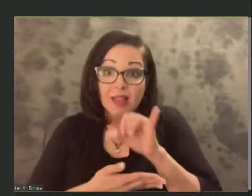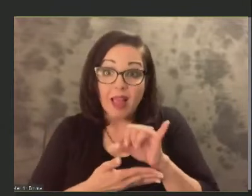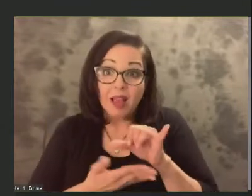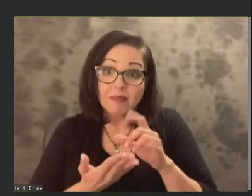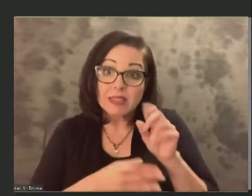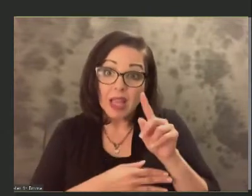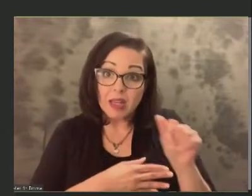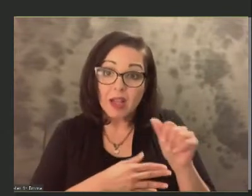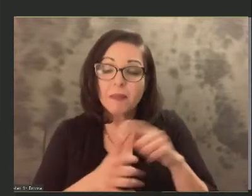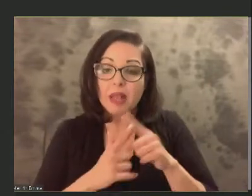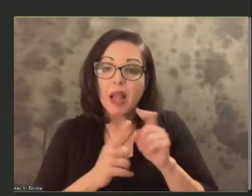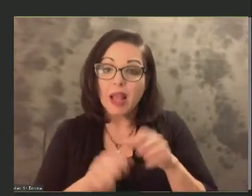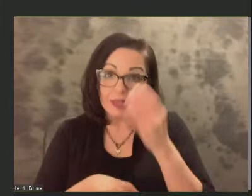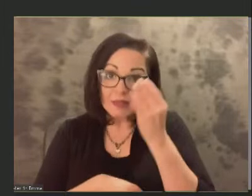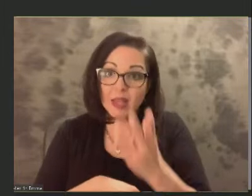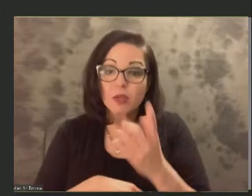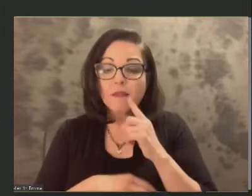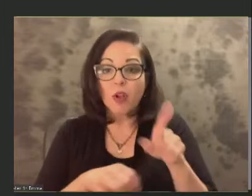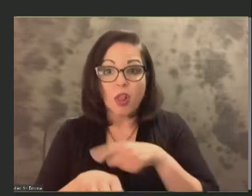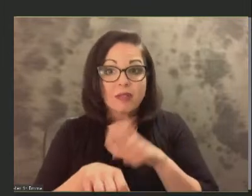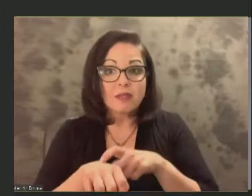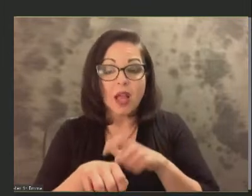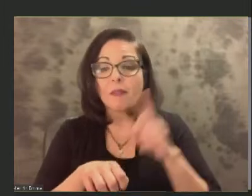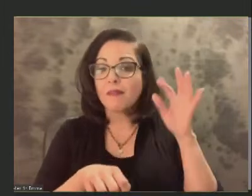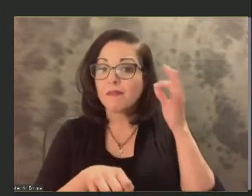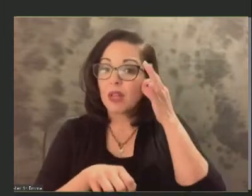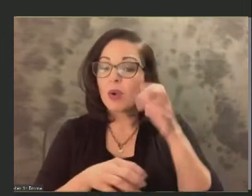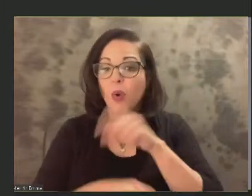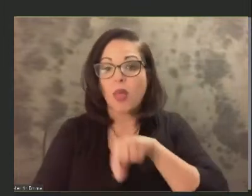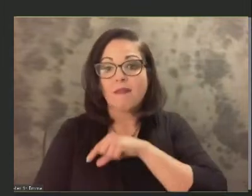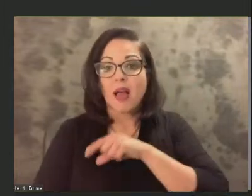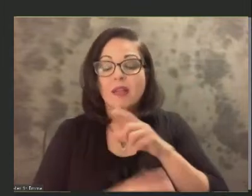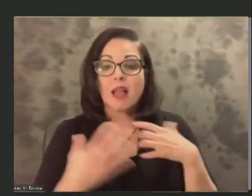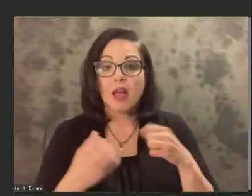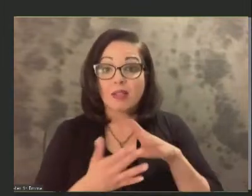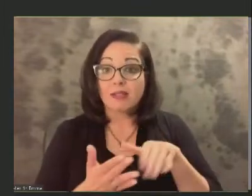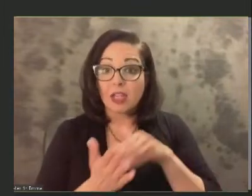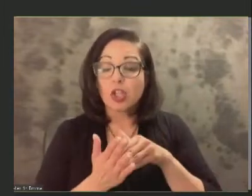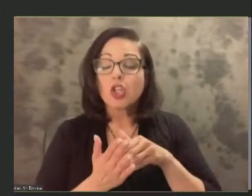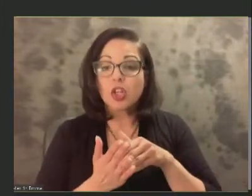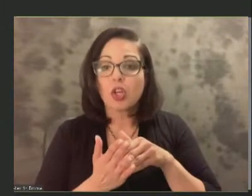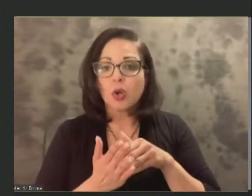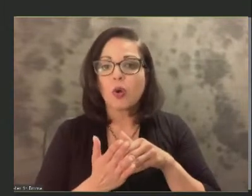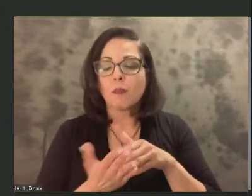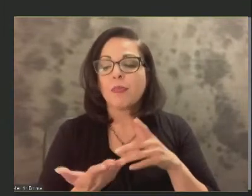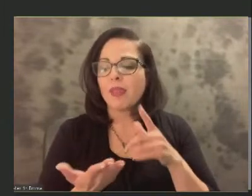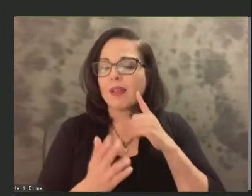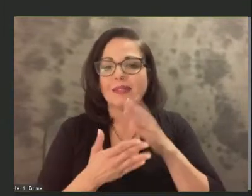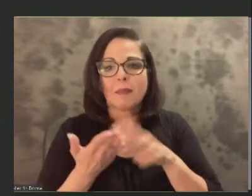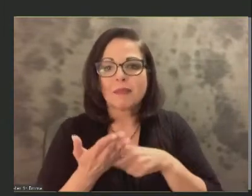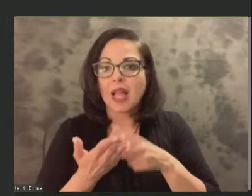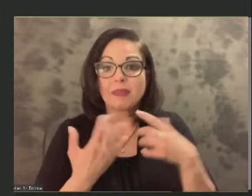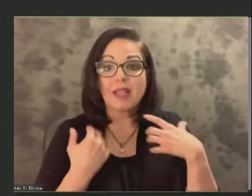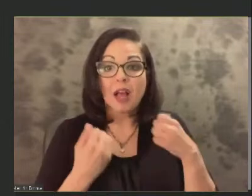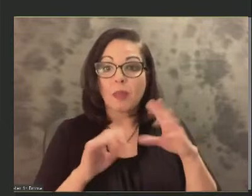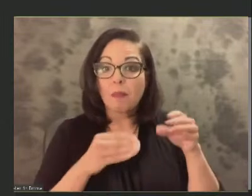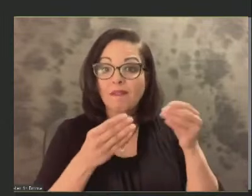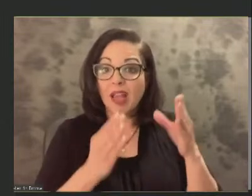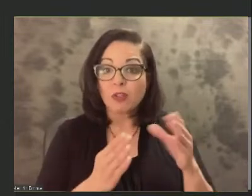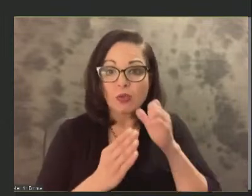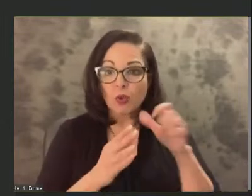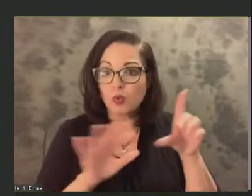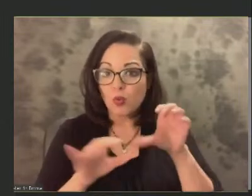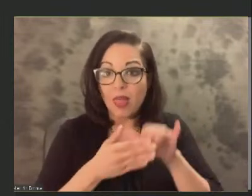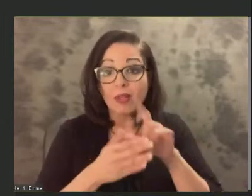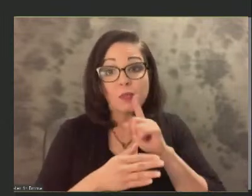as a longtime executive director of a federally qualified health center, sometimes individual providers don't do that. And then it really is up to the leadership to